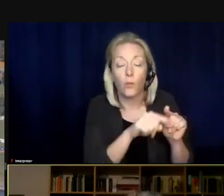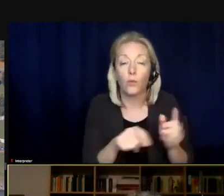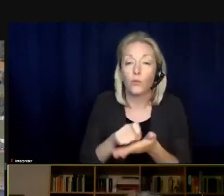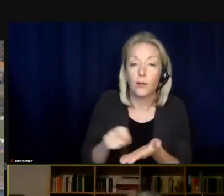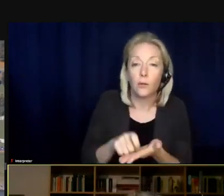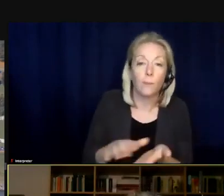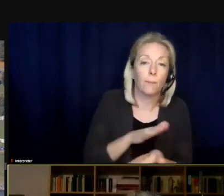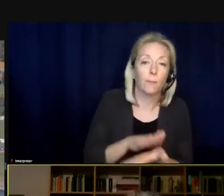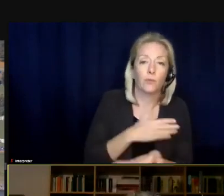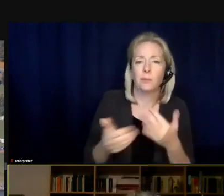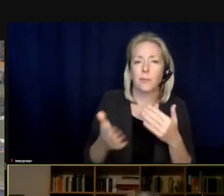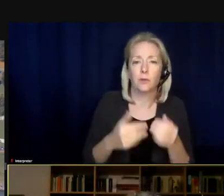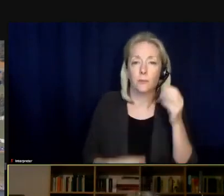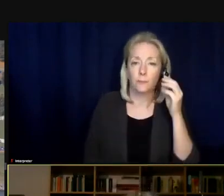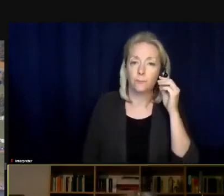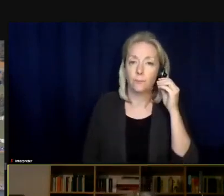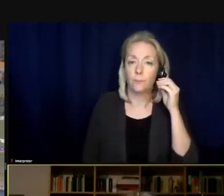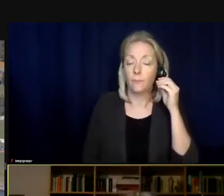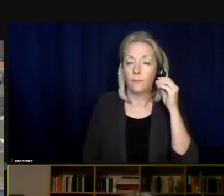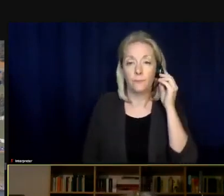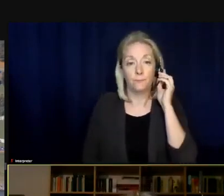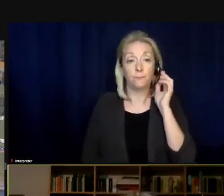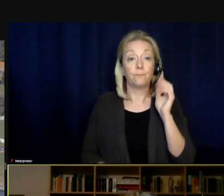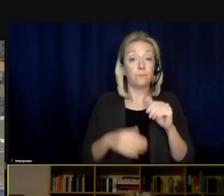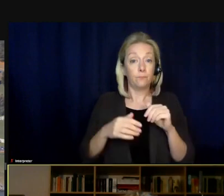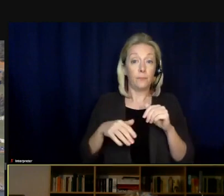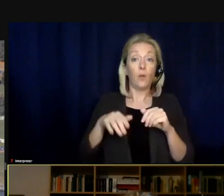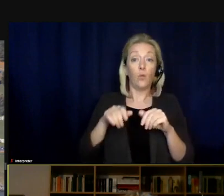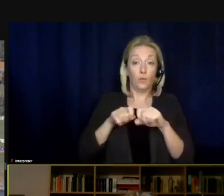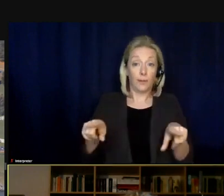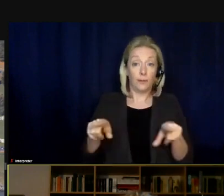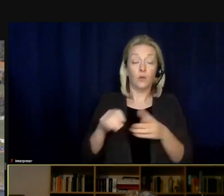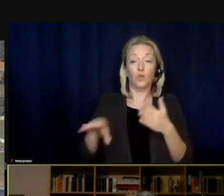once you give them the link, remember they can get into the quiz.